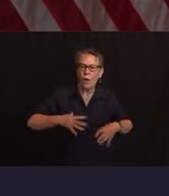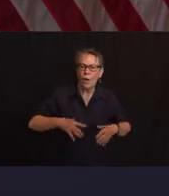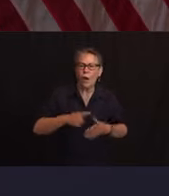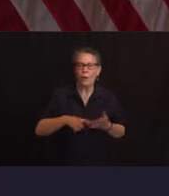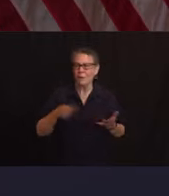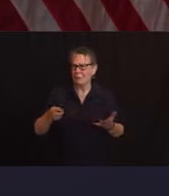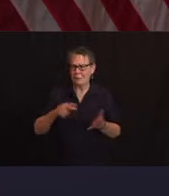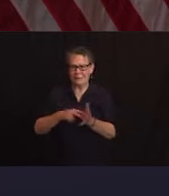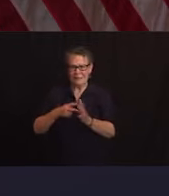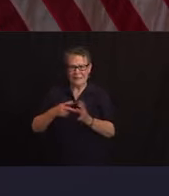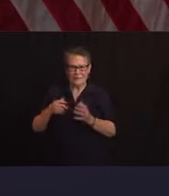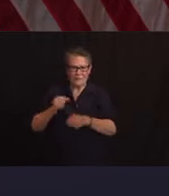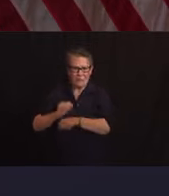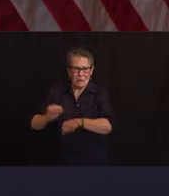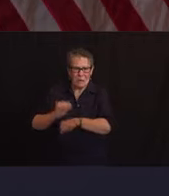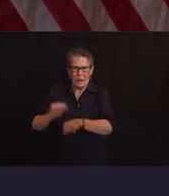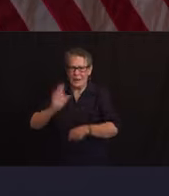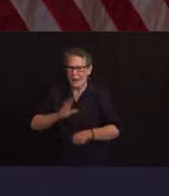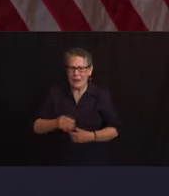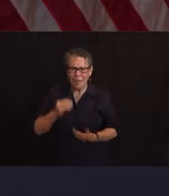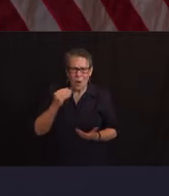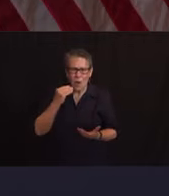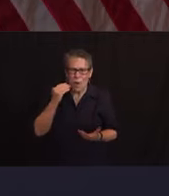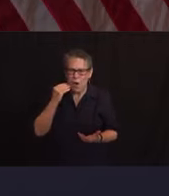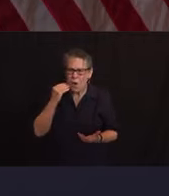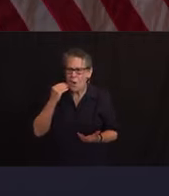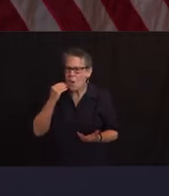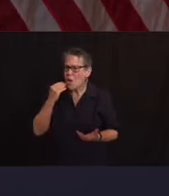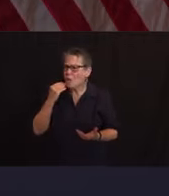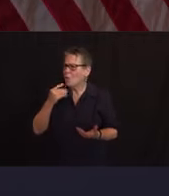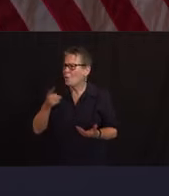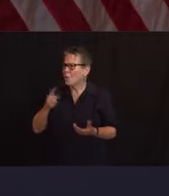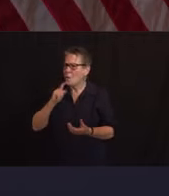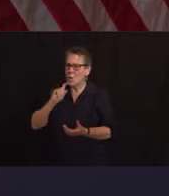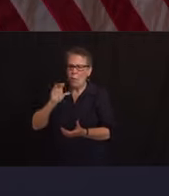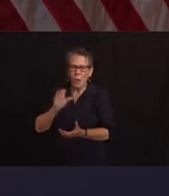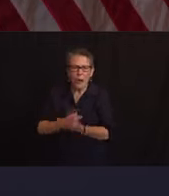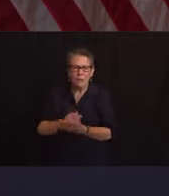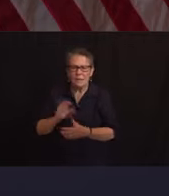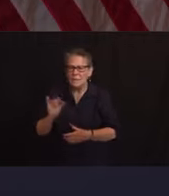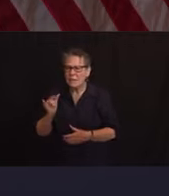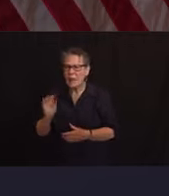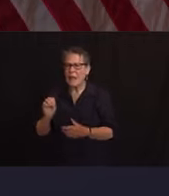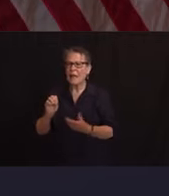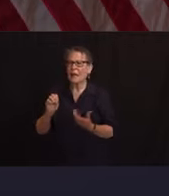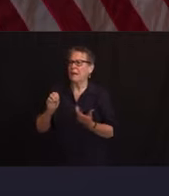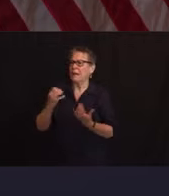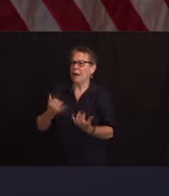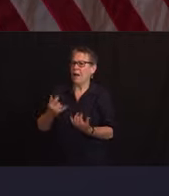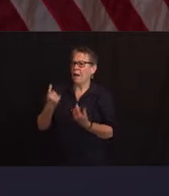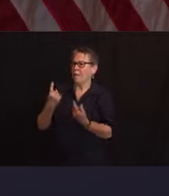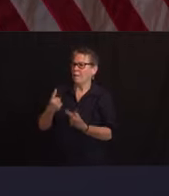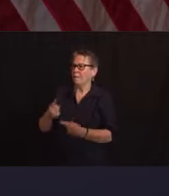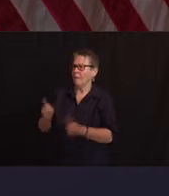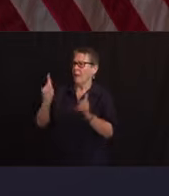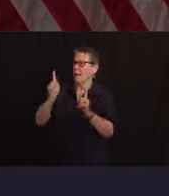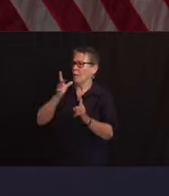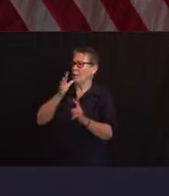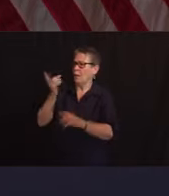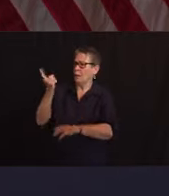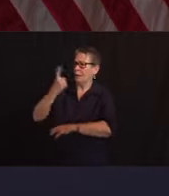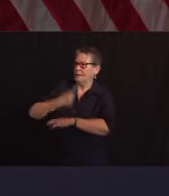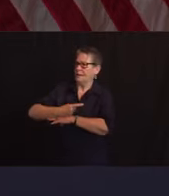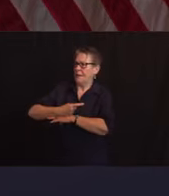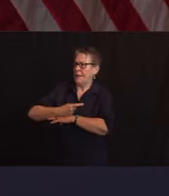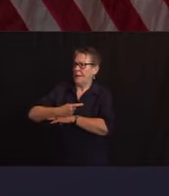she didn't see Kevin for months on end, and just a special day, and certainly an award well-deserved by Kevin